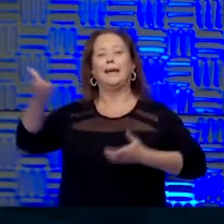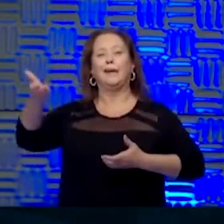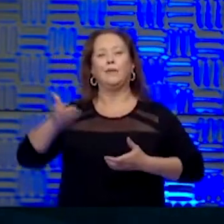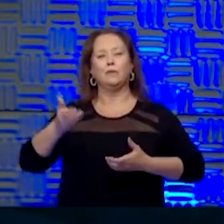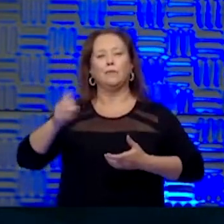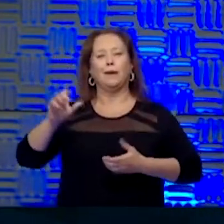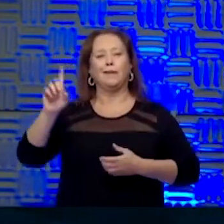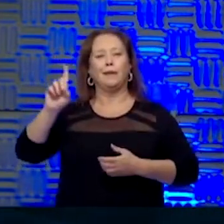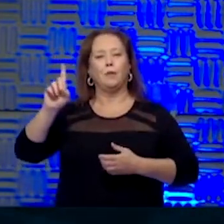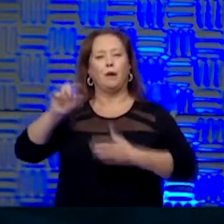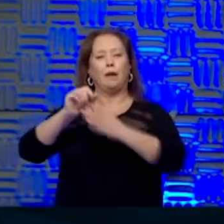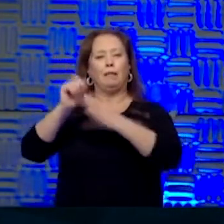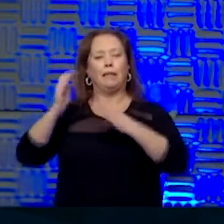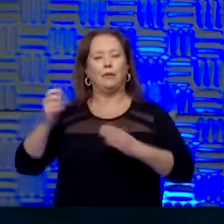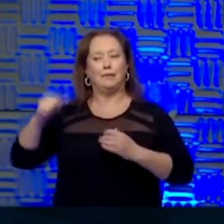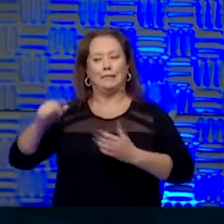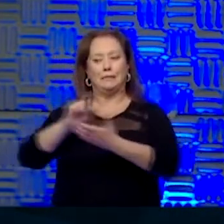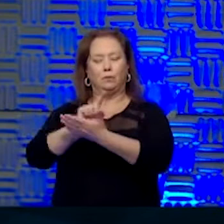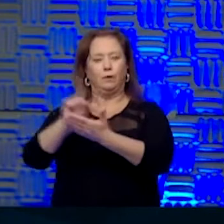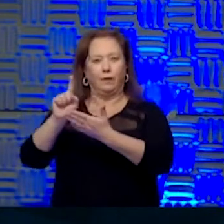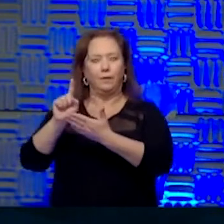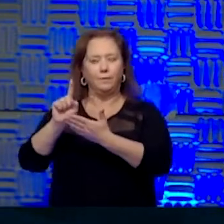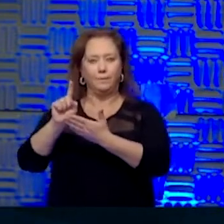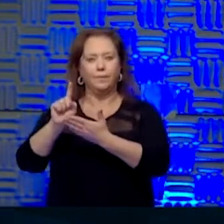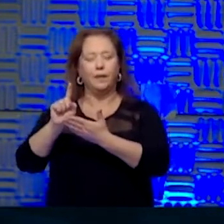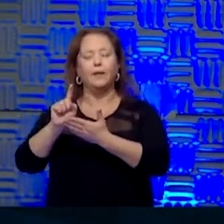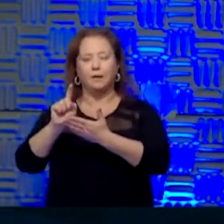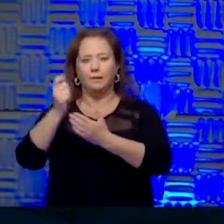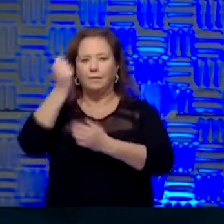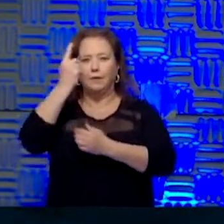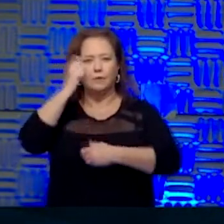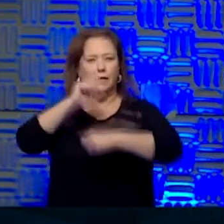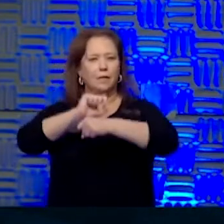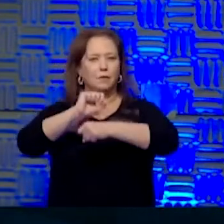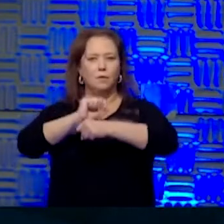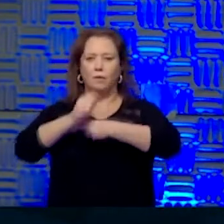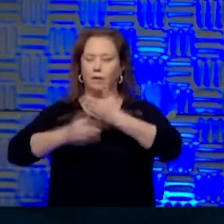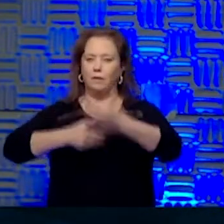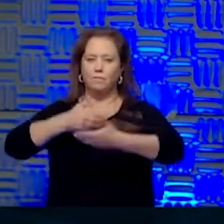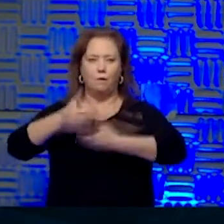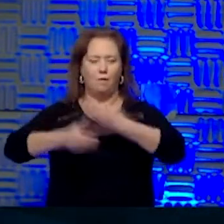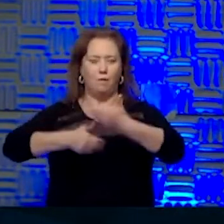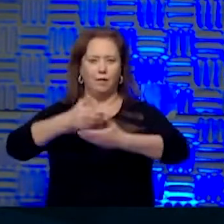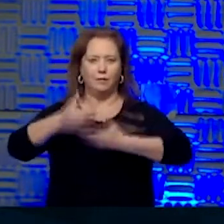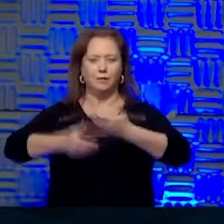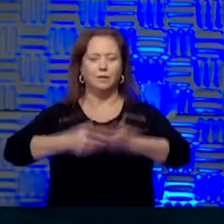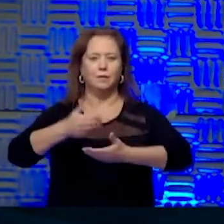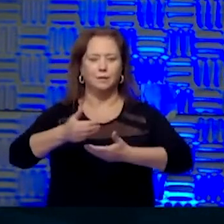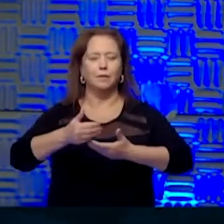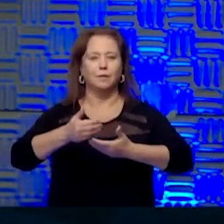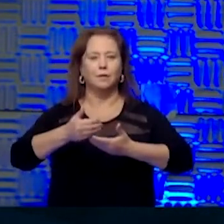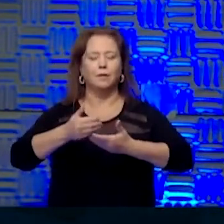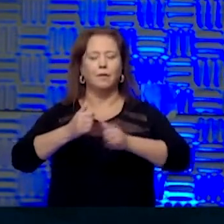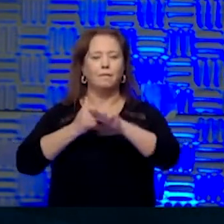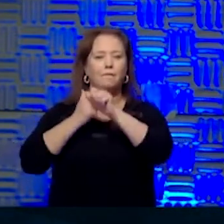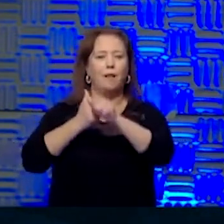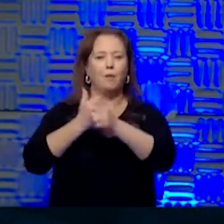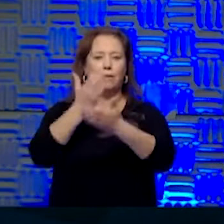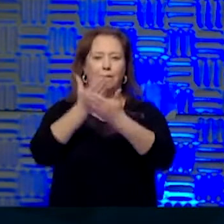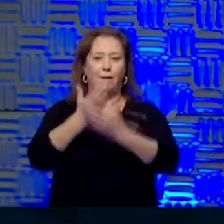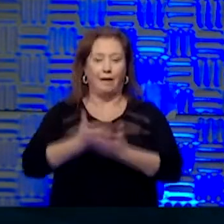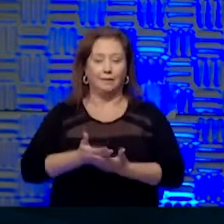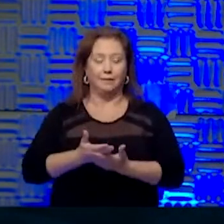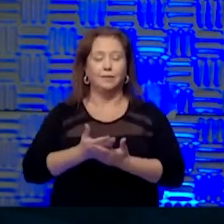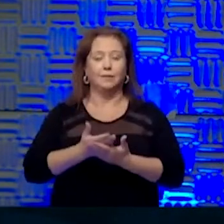this week. So it is work in progress based upon the facts of what we've done and what we failed to